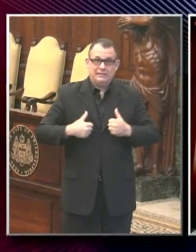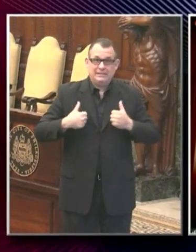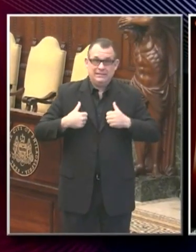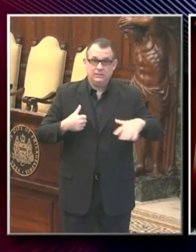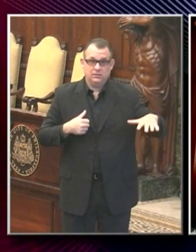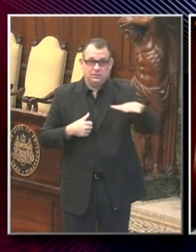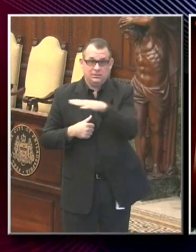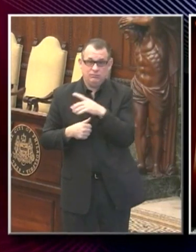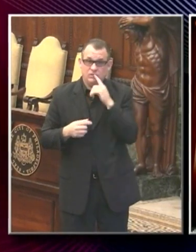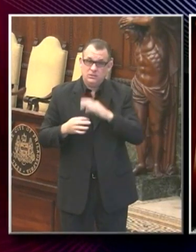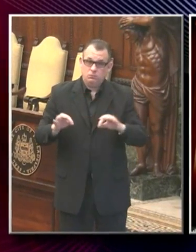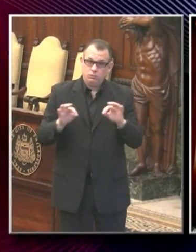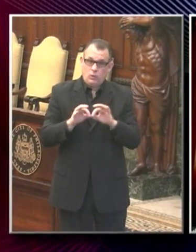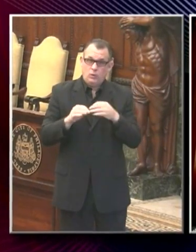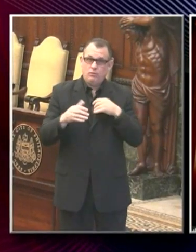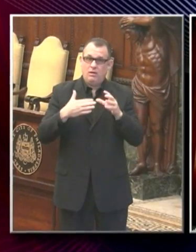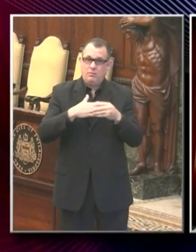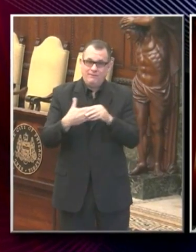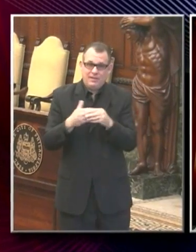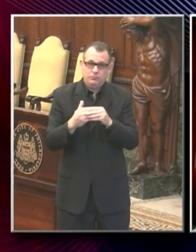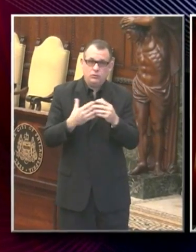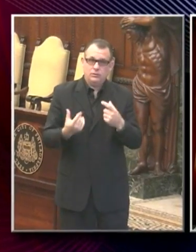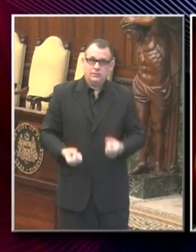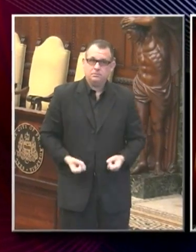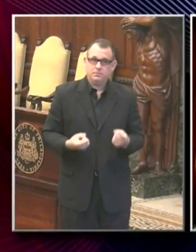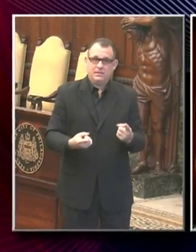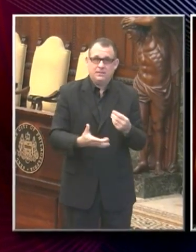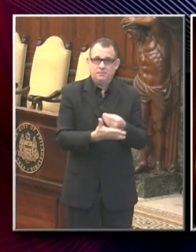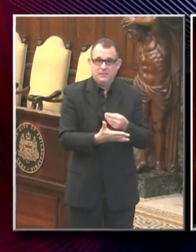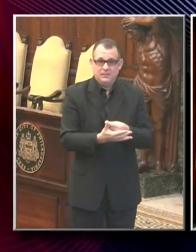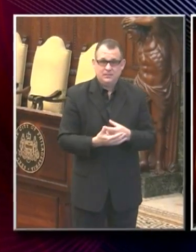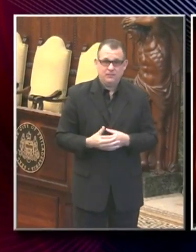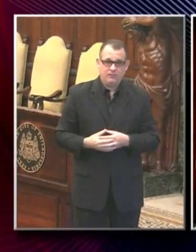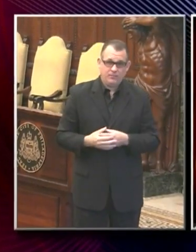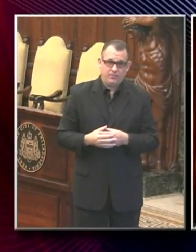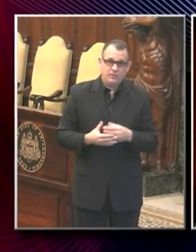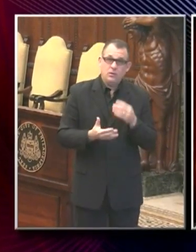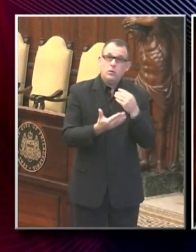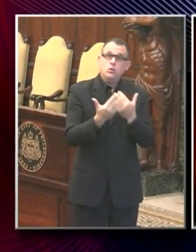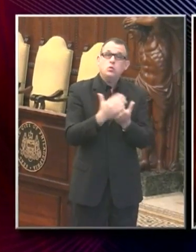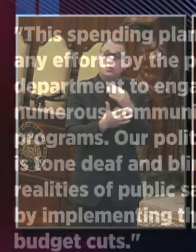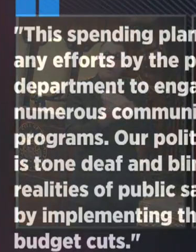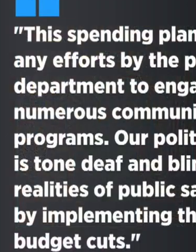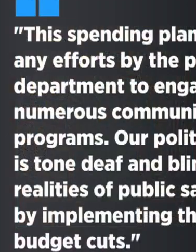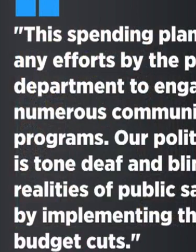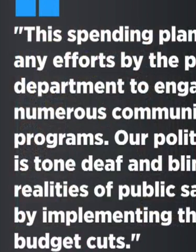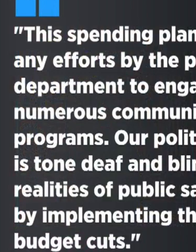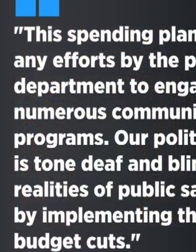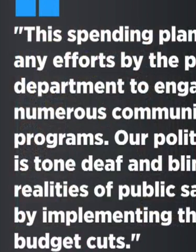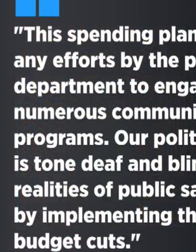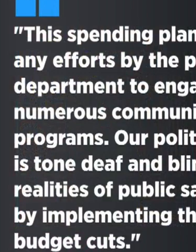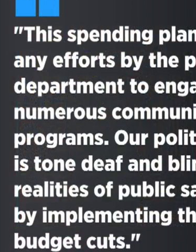a quick rebound. In short, I believe this budget will accomplish the goal I laid out on May 1st.